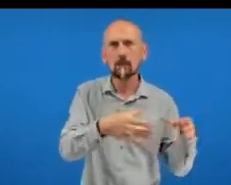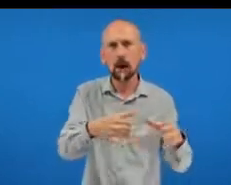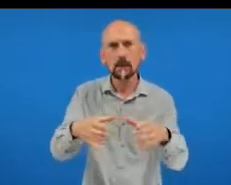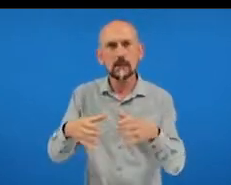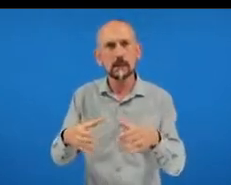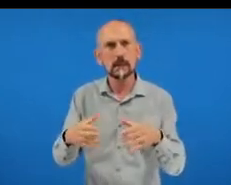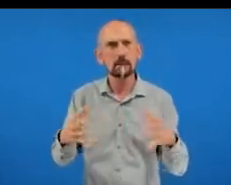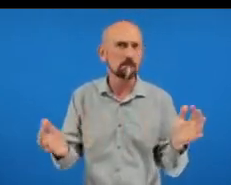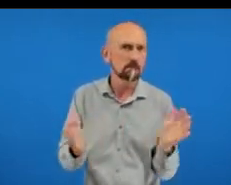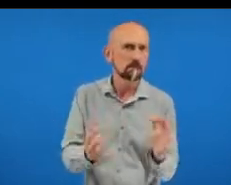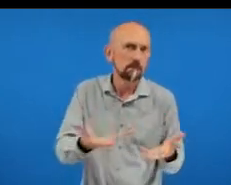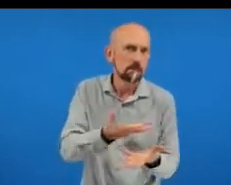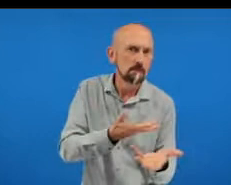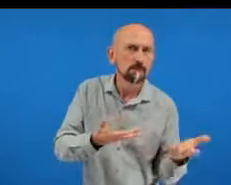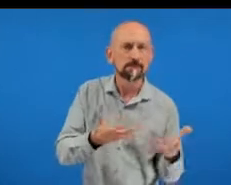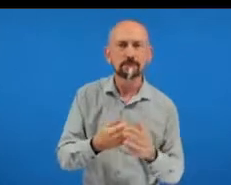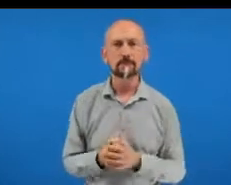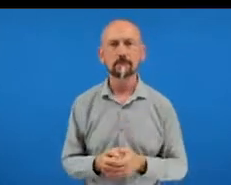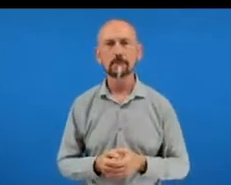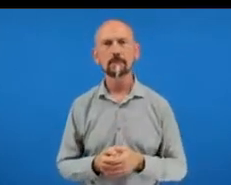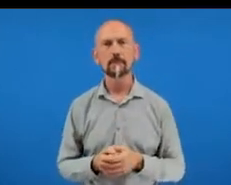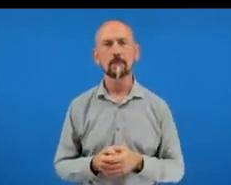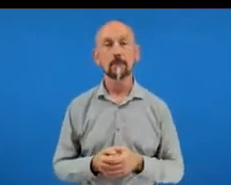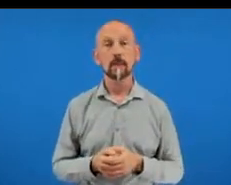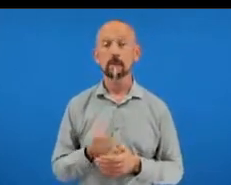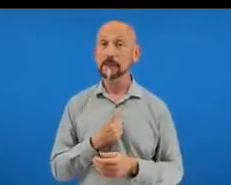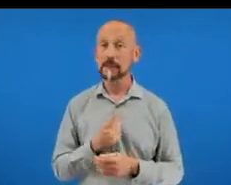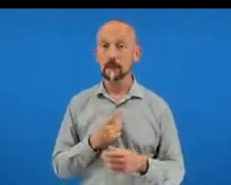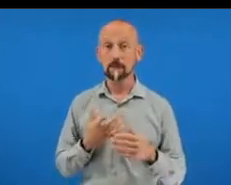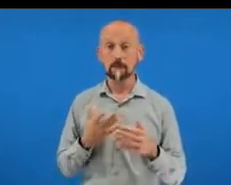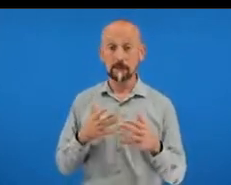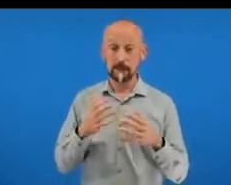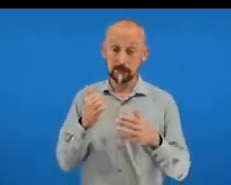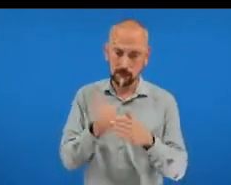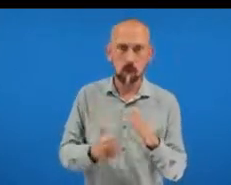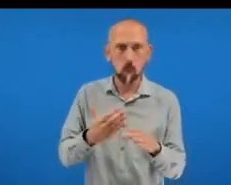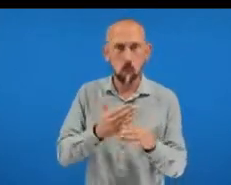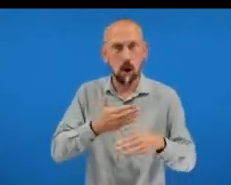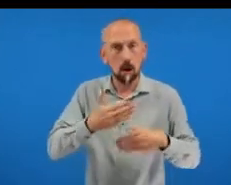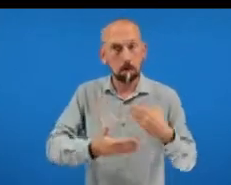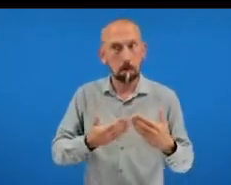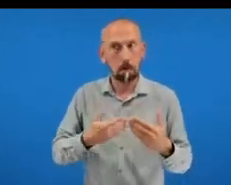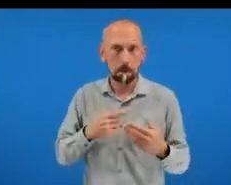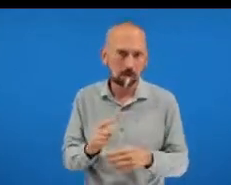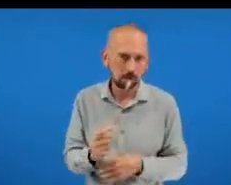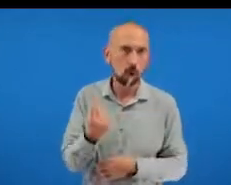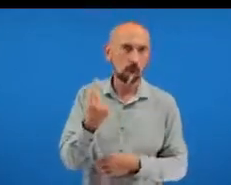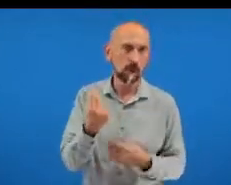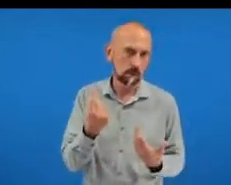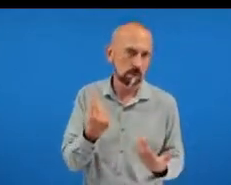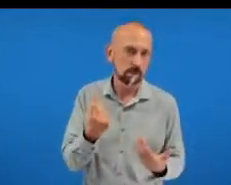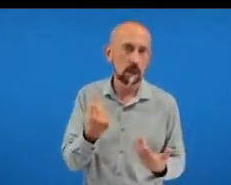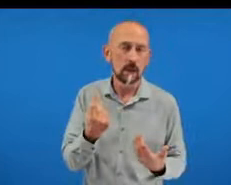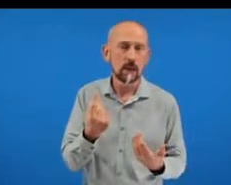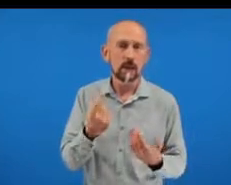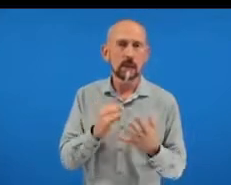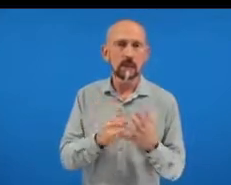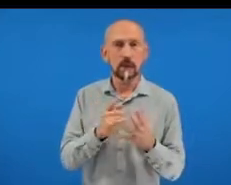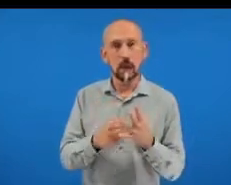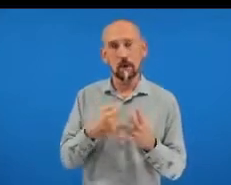arrived, as I say, it was a first. So I started in terms of first